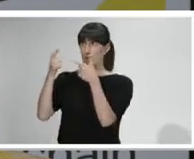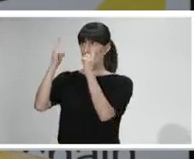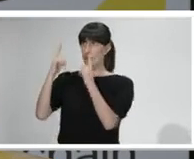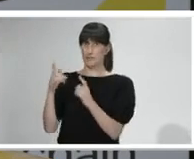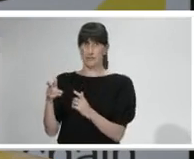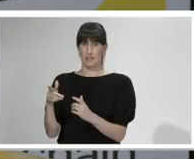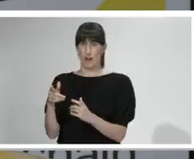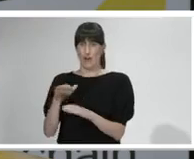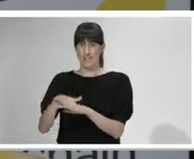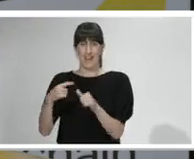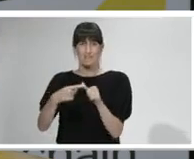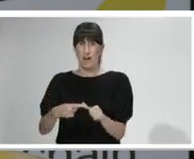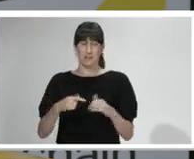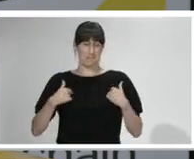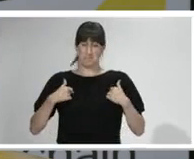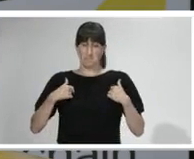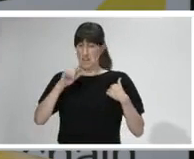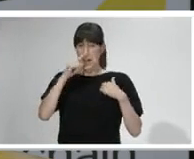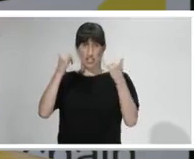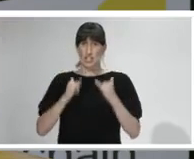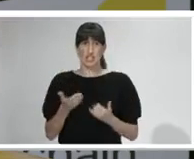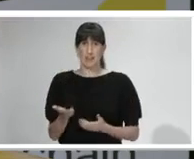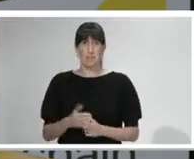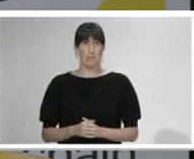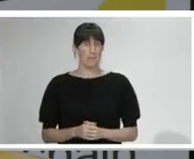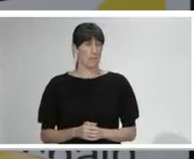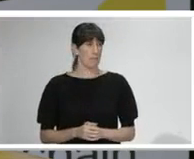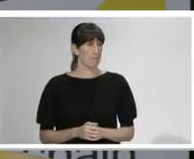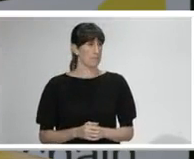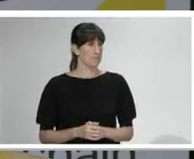their clinical settings. Okay, Can you